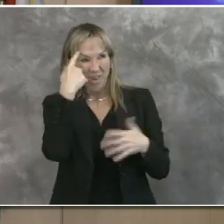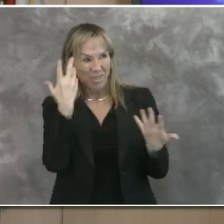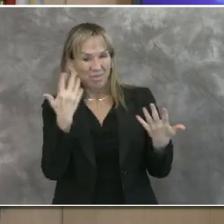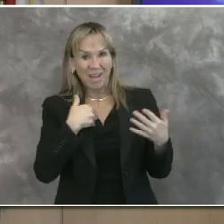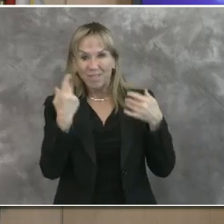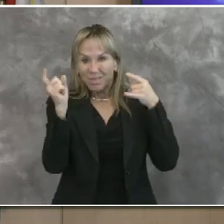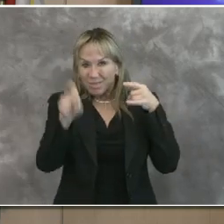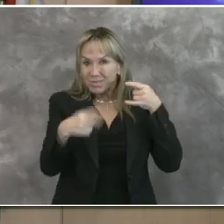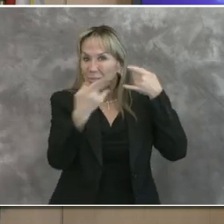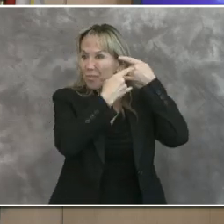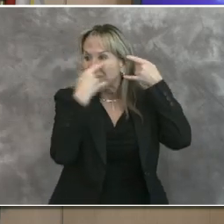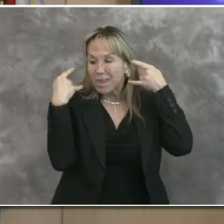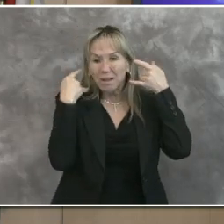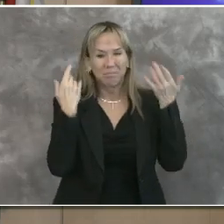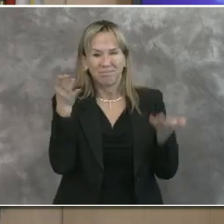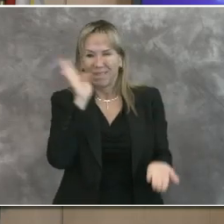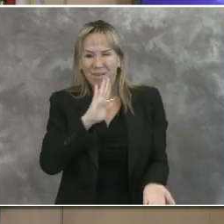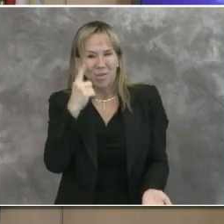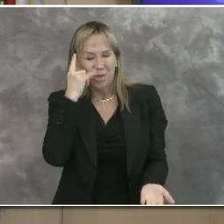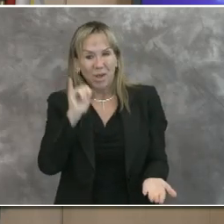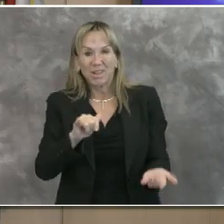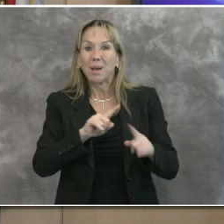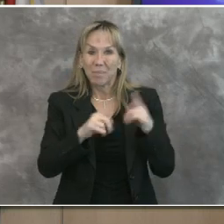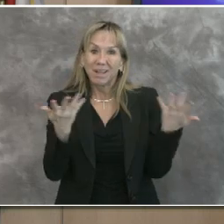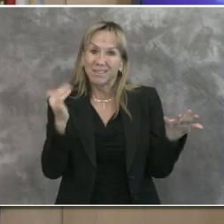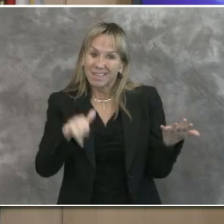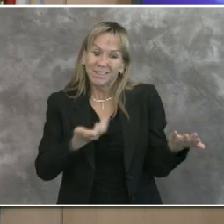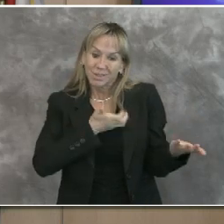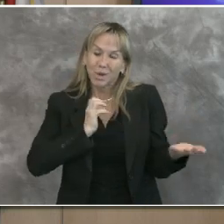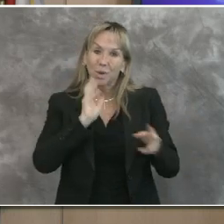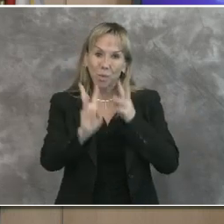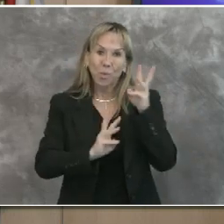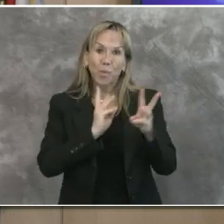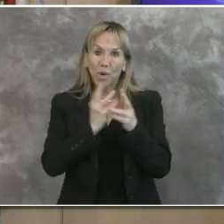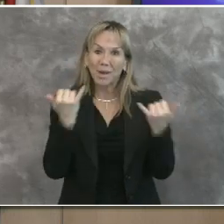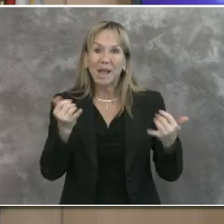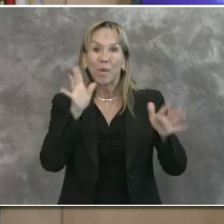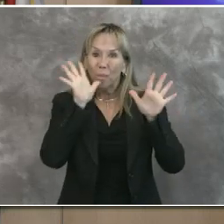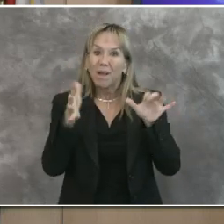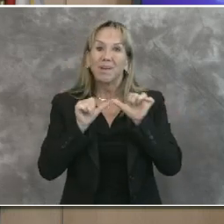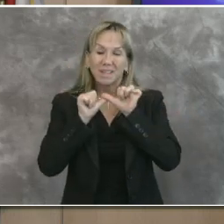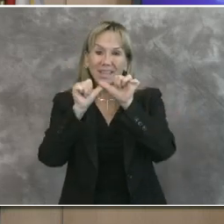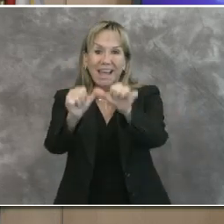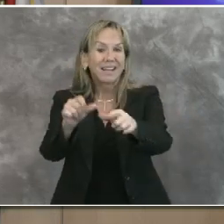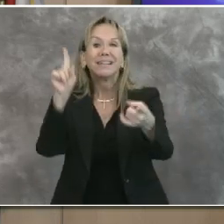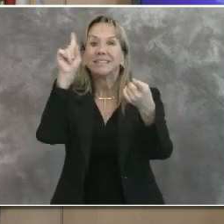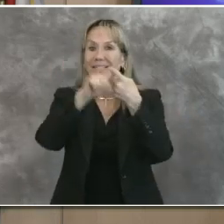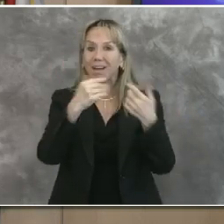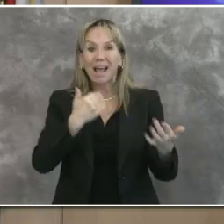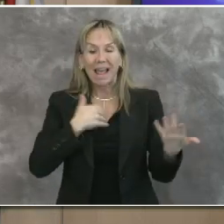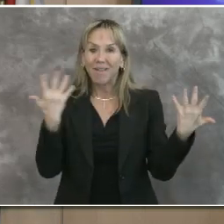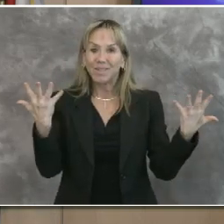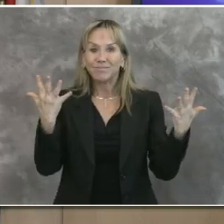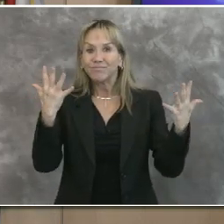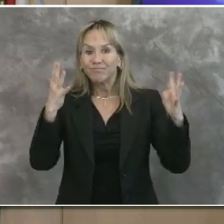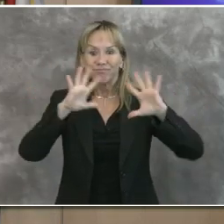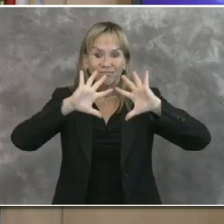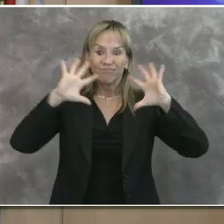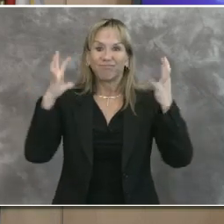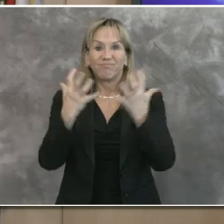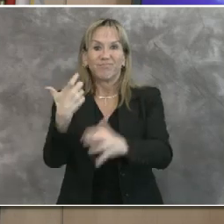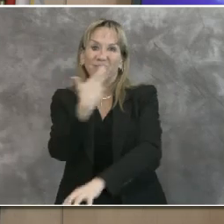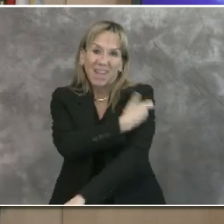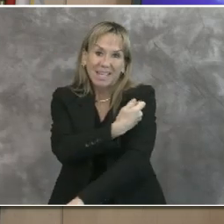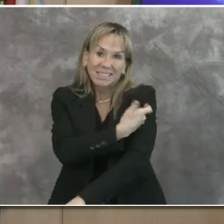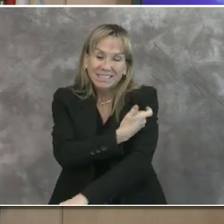in. And it is the world that we are going to be in until such time as we have a vaccine or a widely available therapeutic drug. And so based on